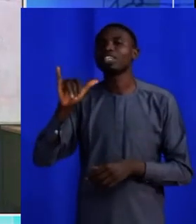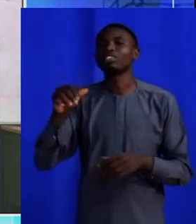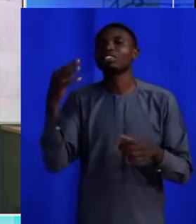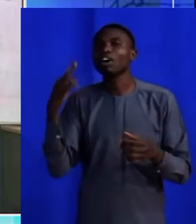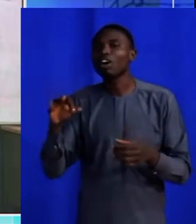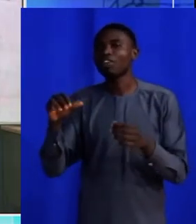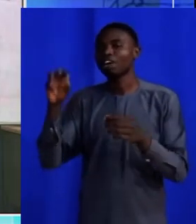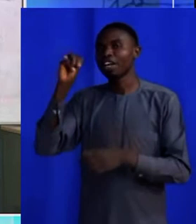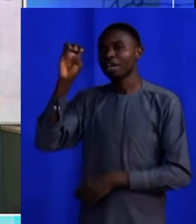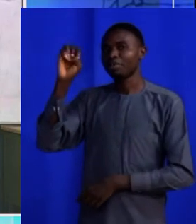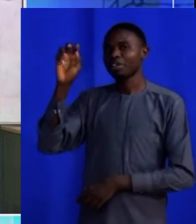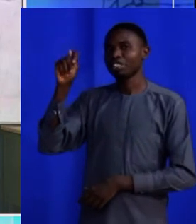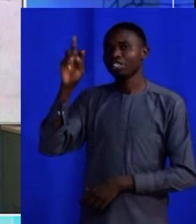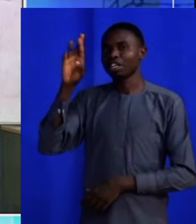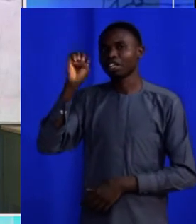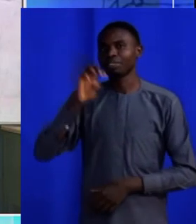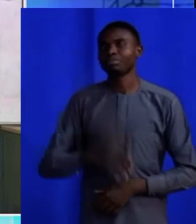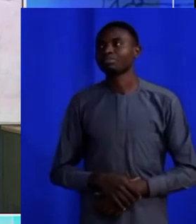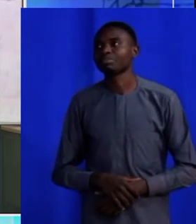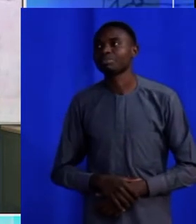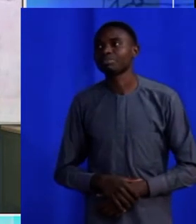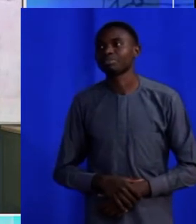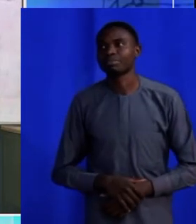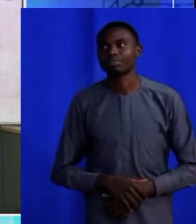of farm animals.